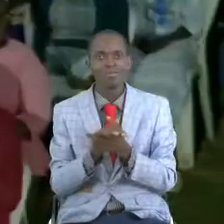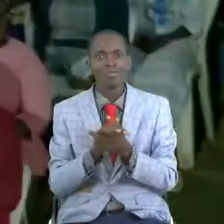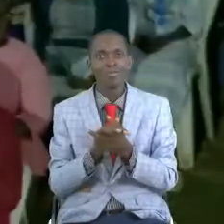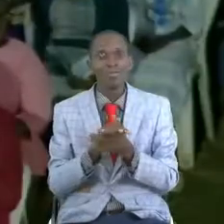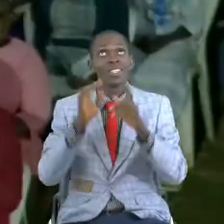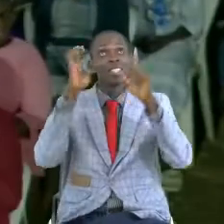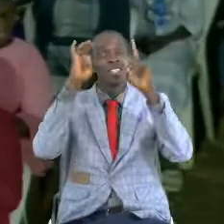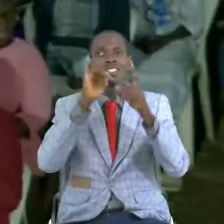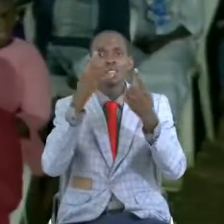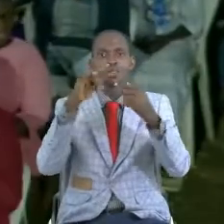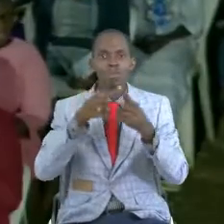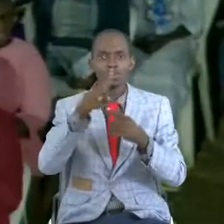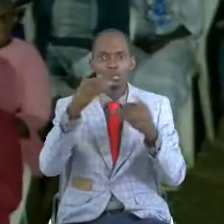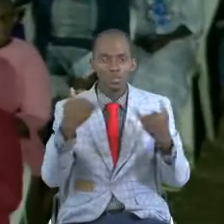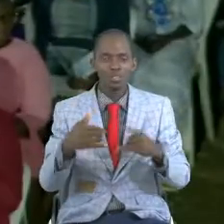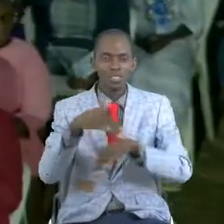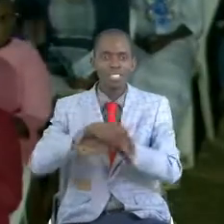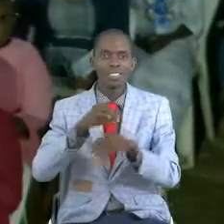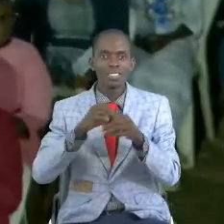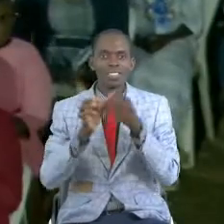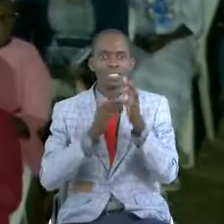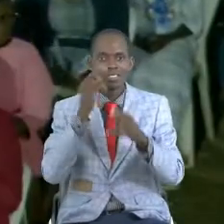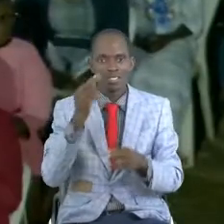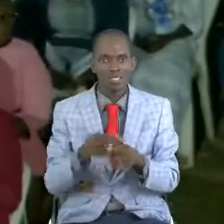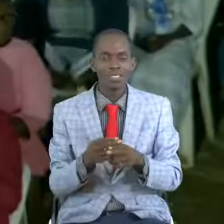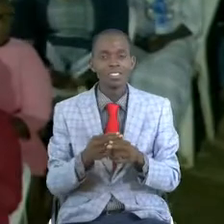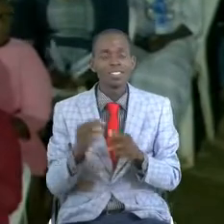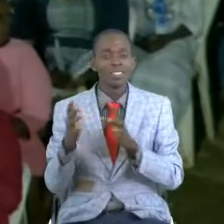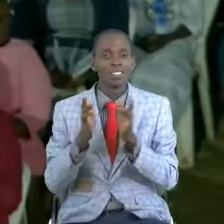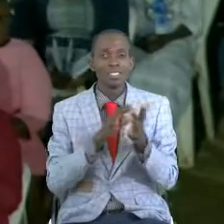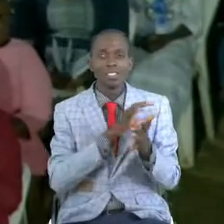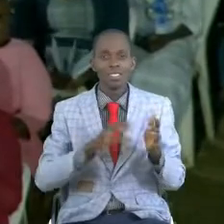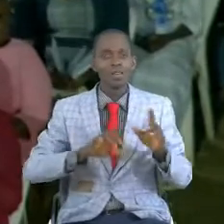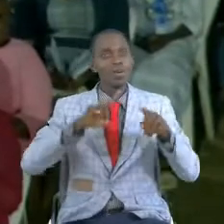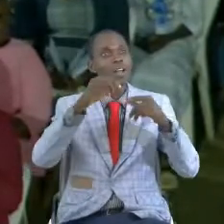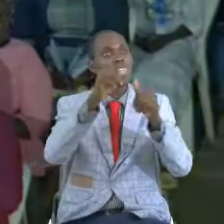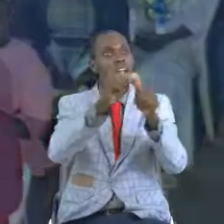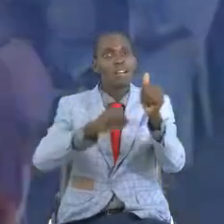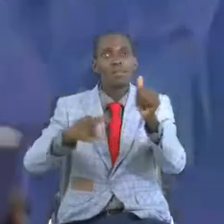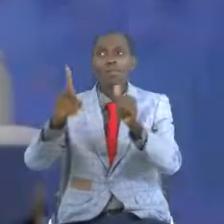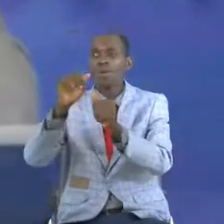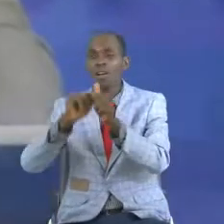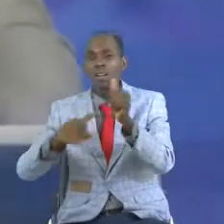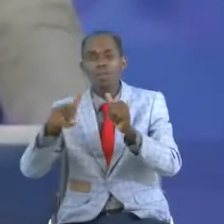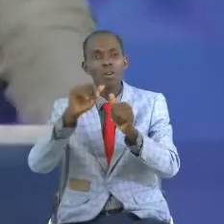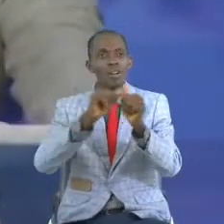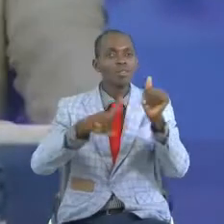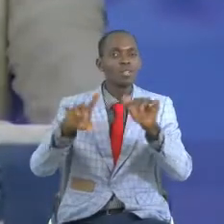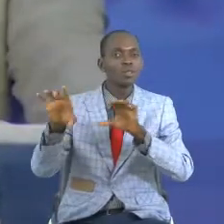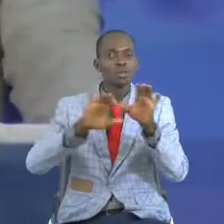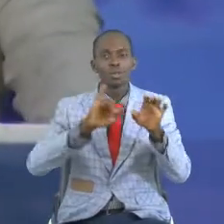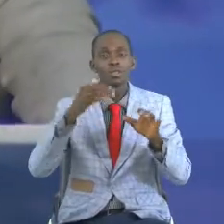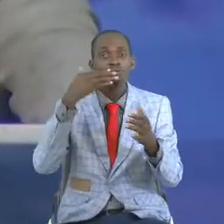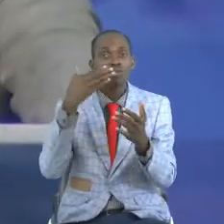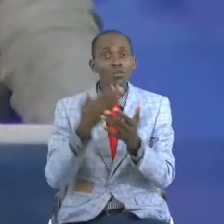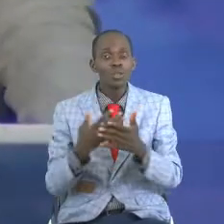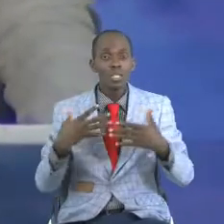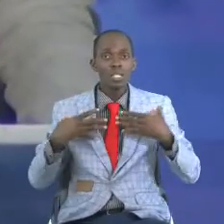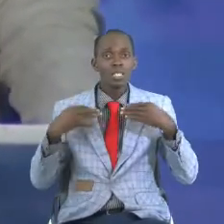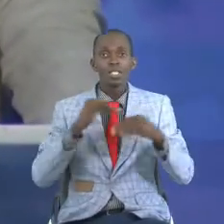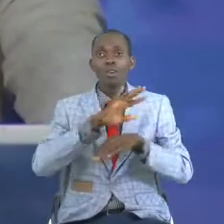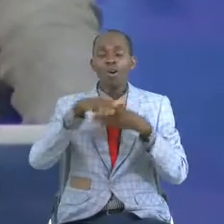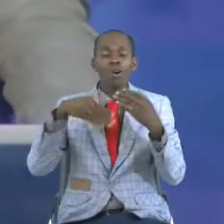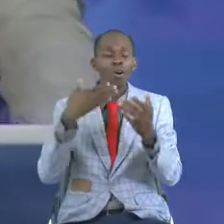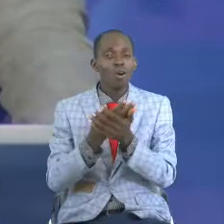tonight. He went about doing good, healing all that were oppressed of the